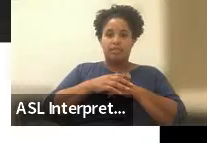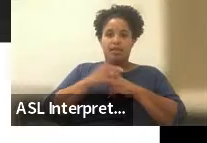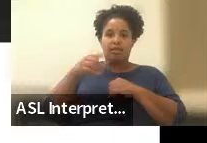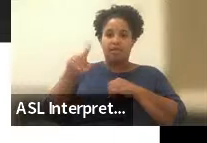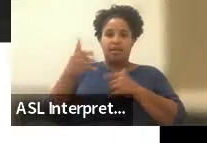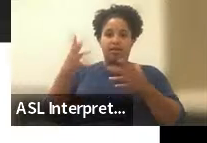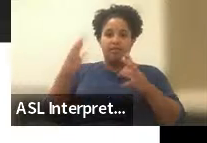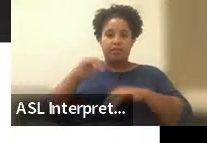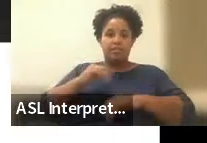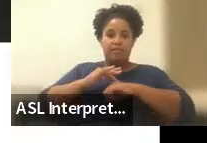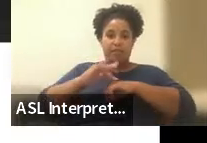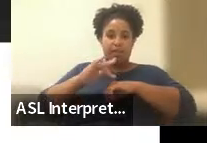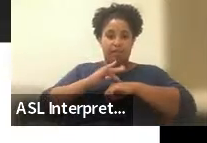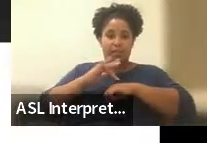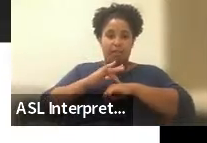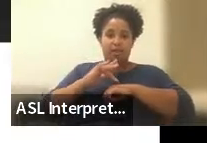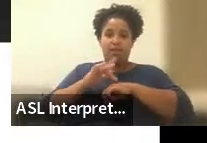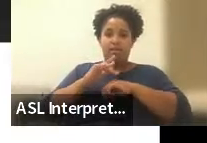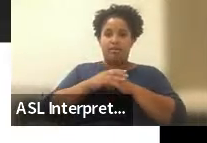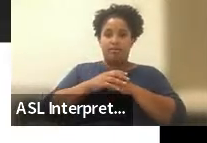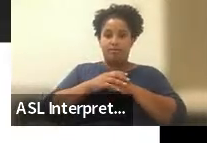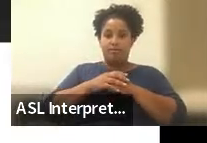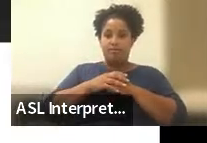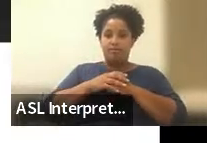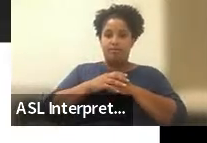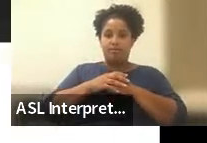already available.